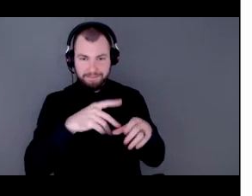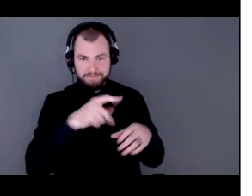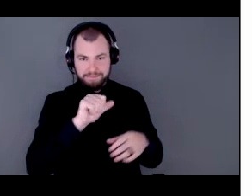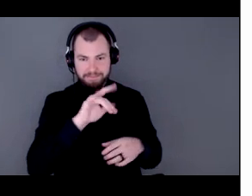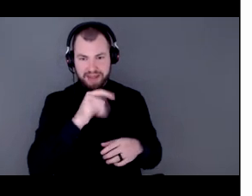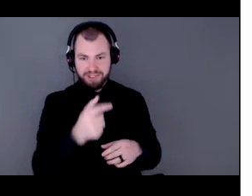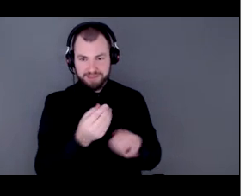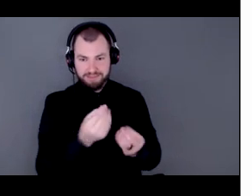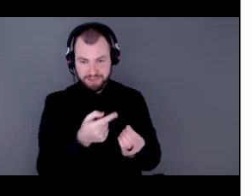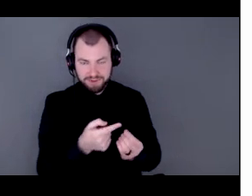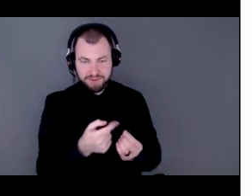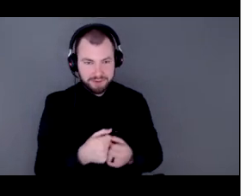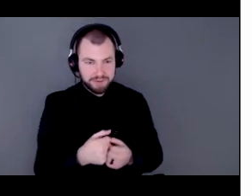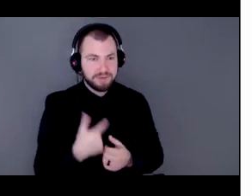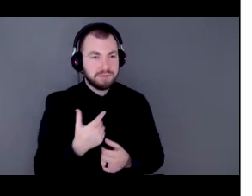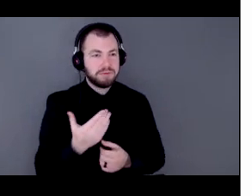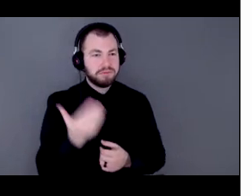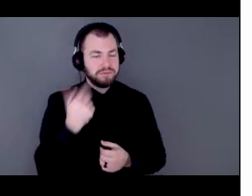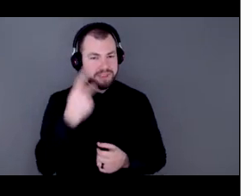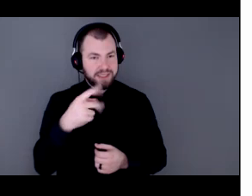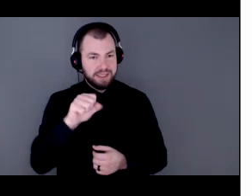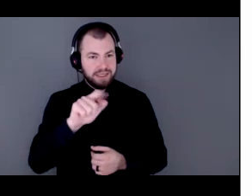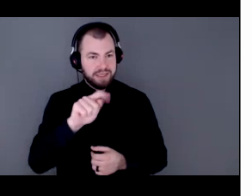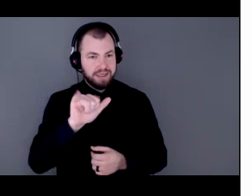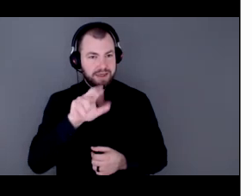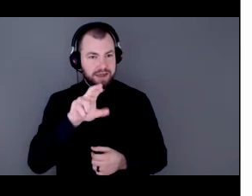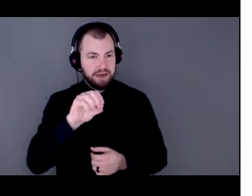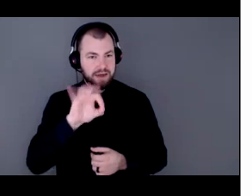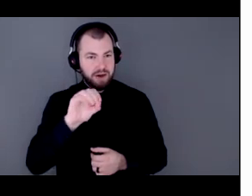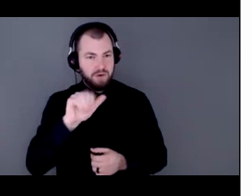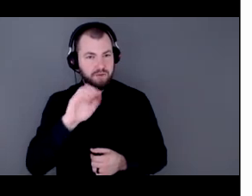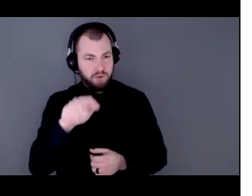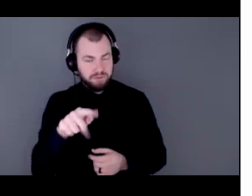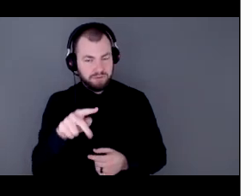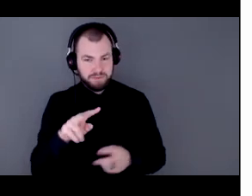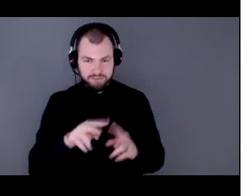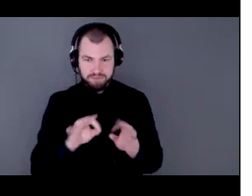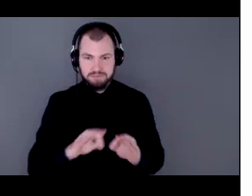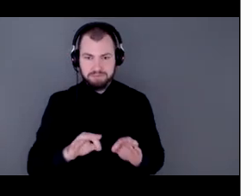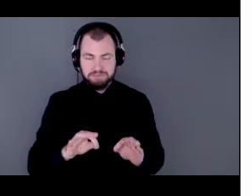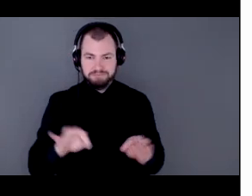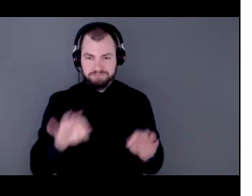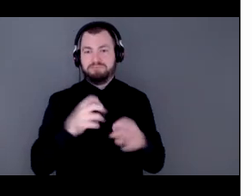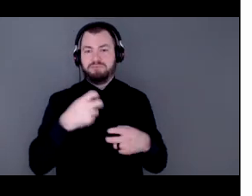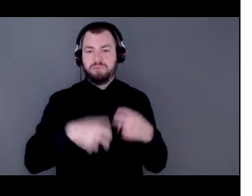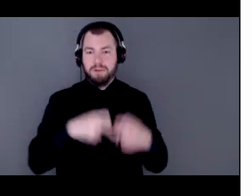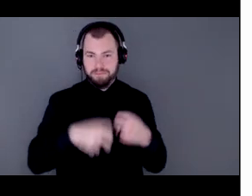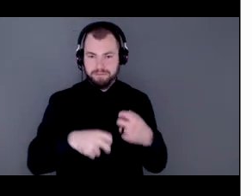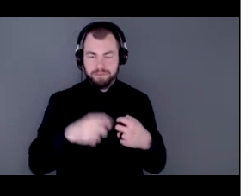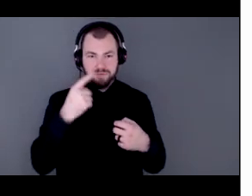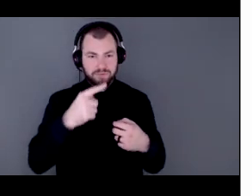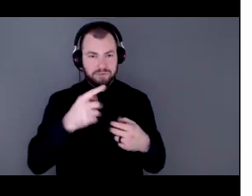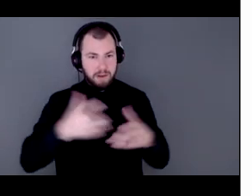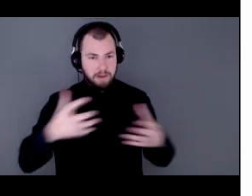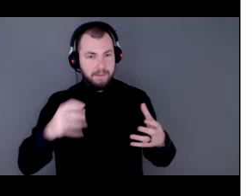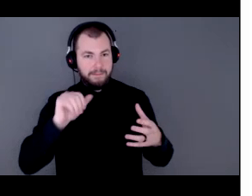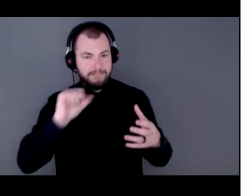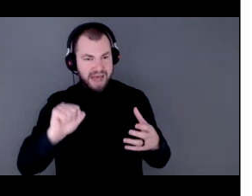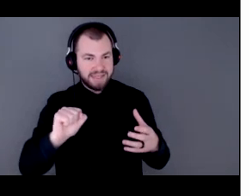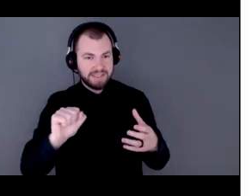presentations, we have seen that styrofoam is a very important problem when it comes to mass and volume, the waste we are collecting.